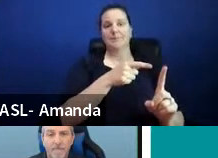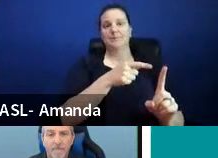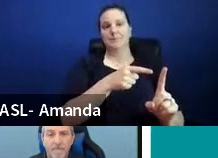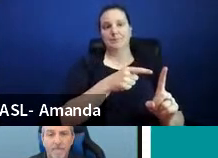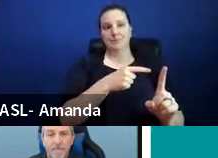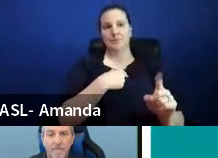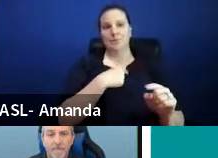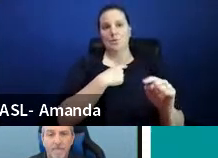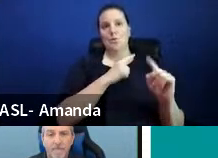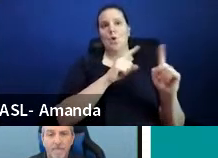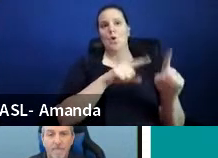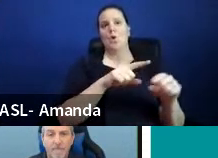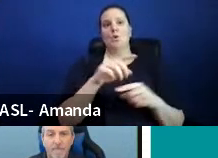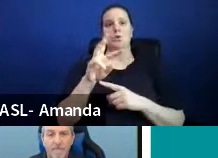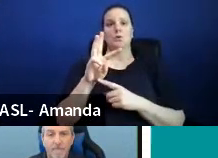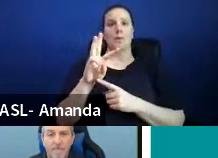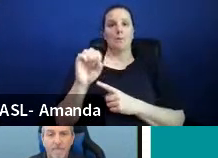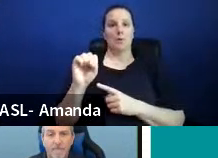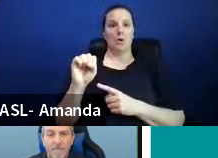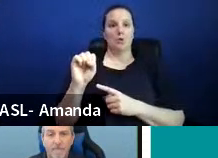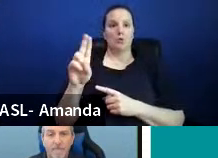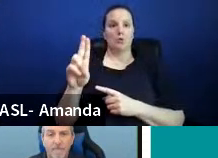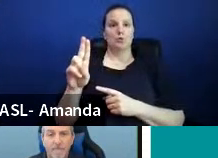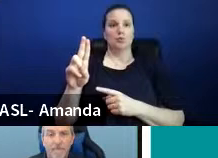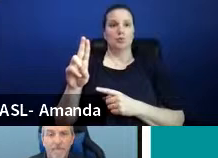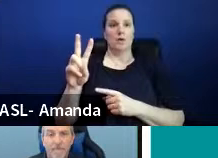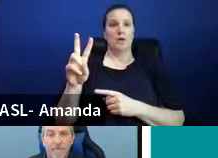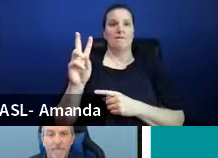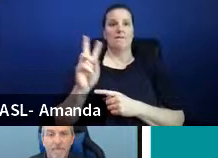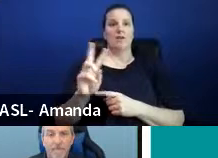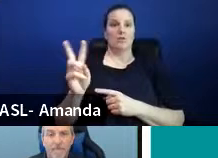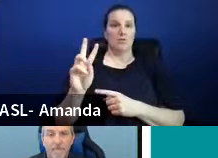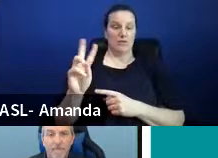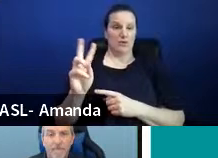to WSU Vancouver to their Ruckle House